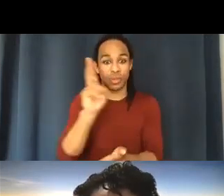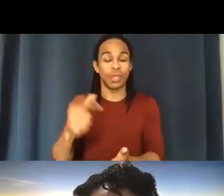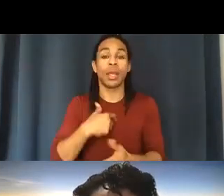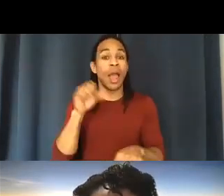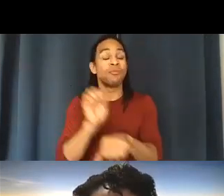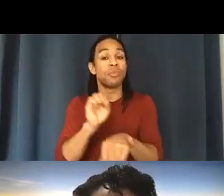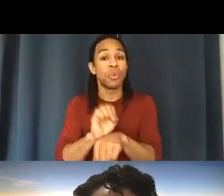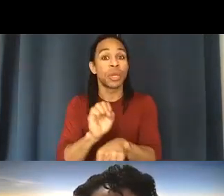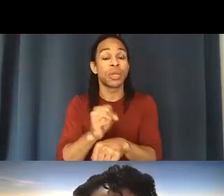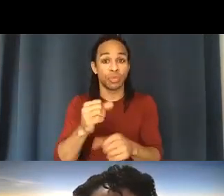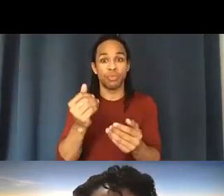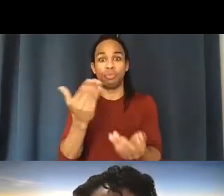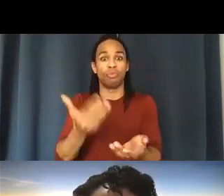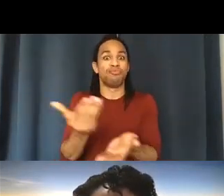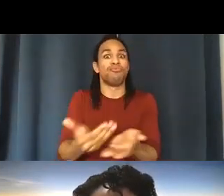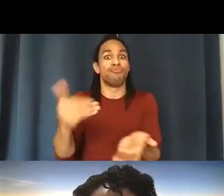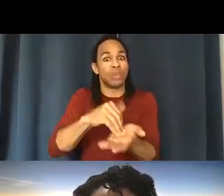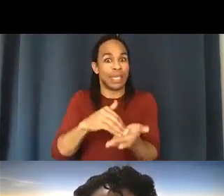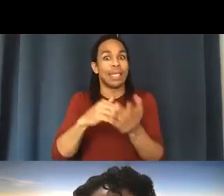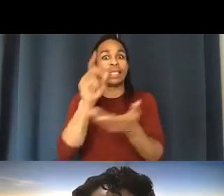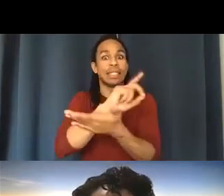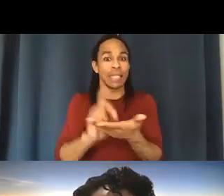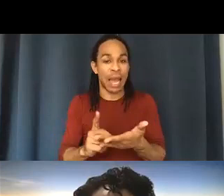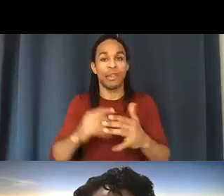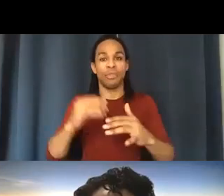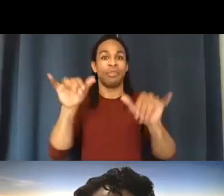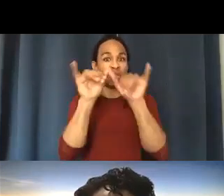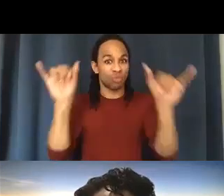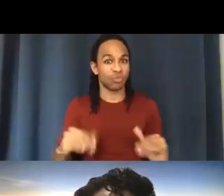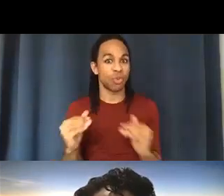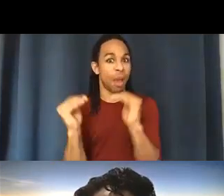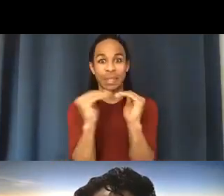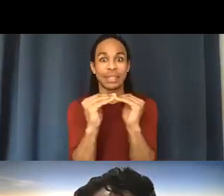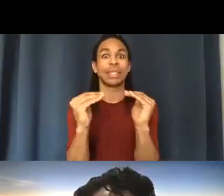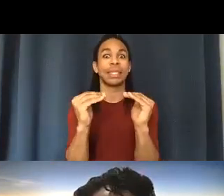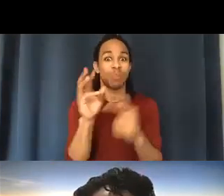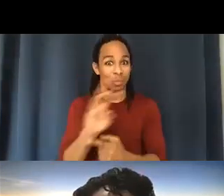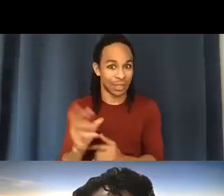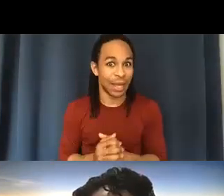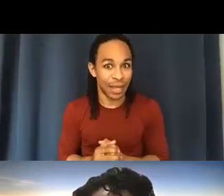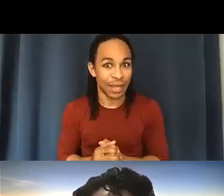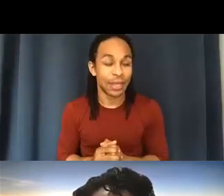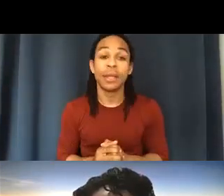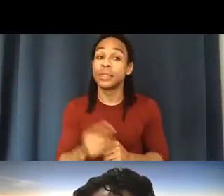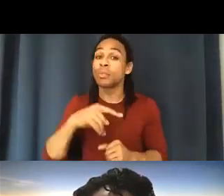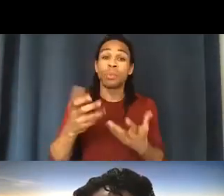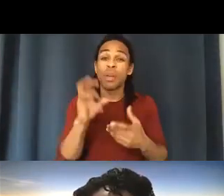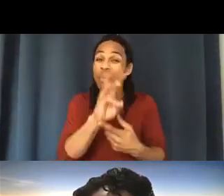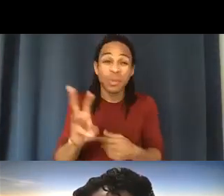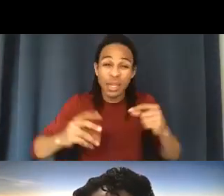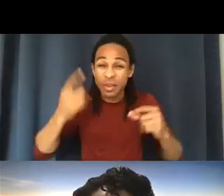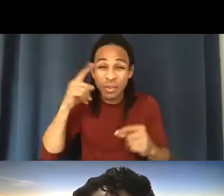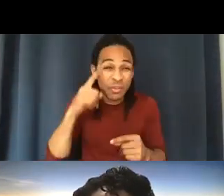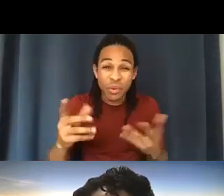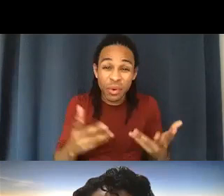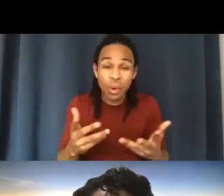the structural competency website. Next slide, please. So we want the website to be a